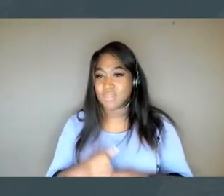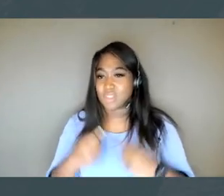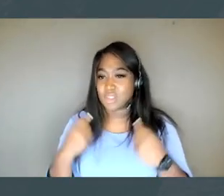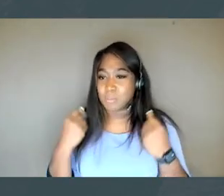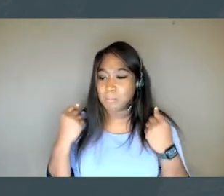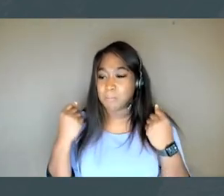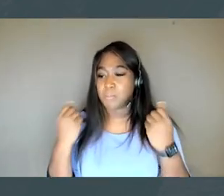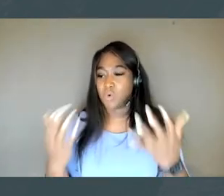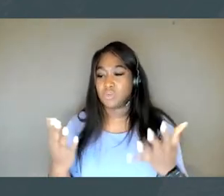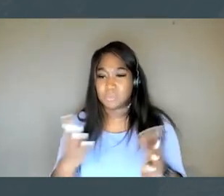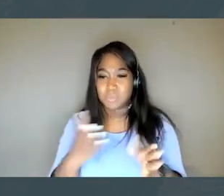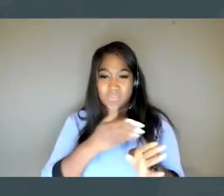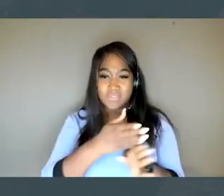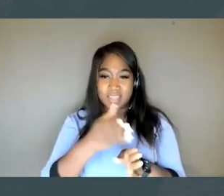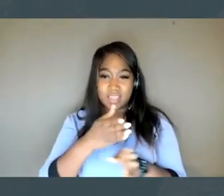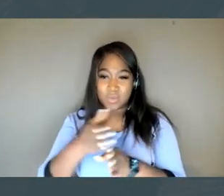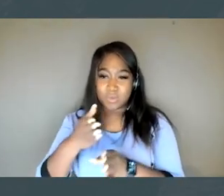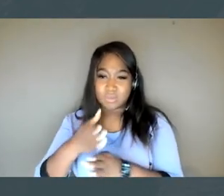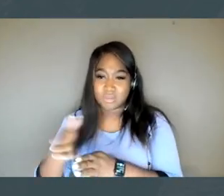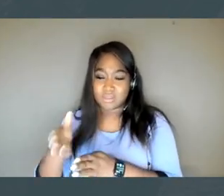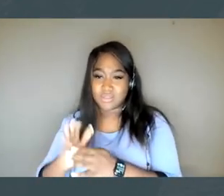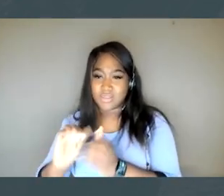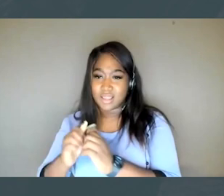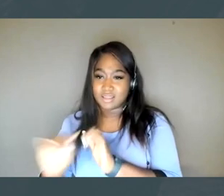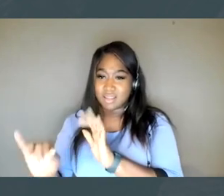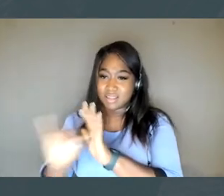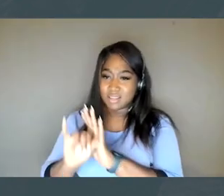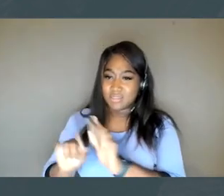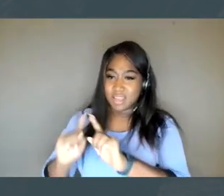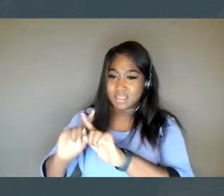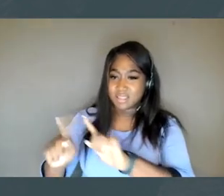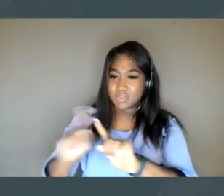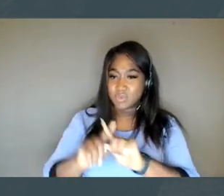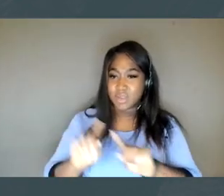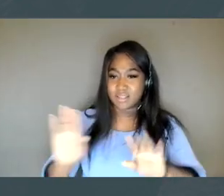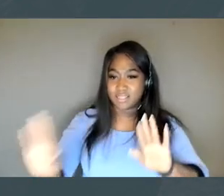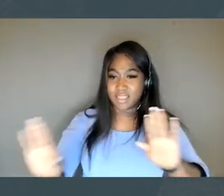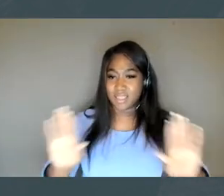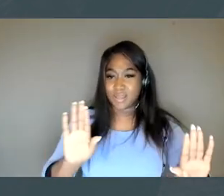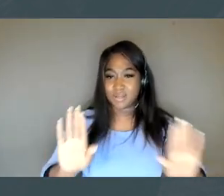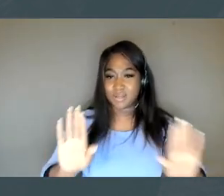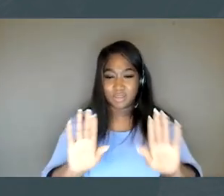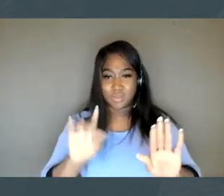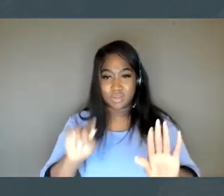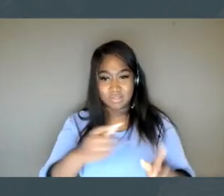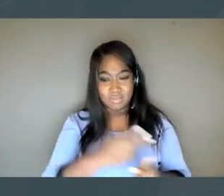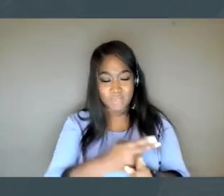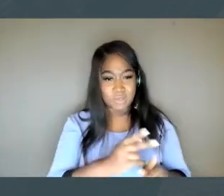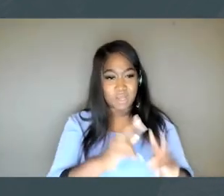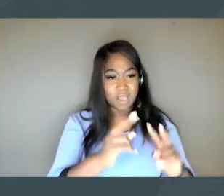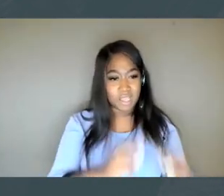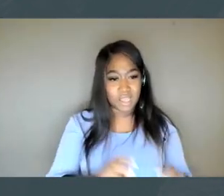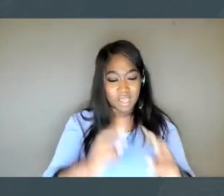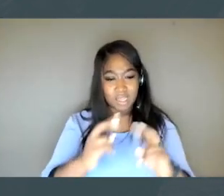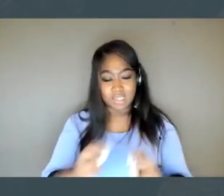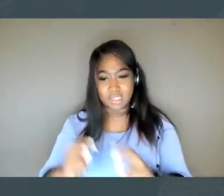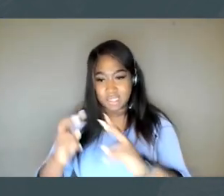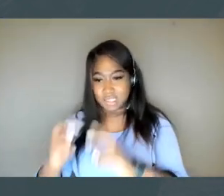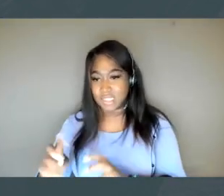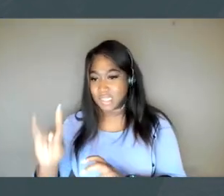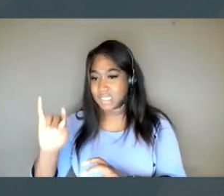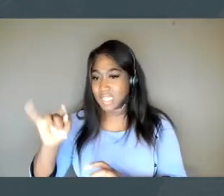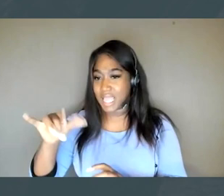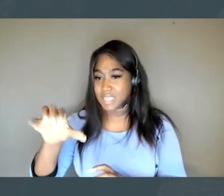multiple fields of differentiation that one has to work through to think diaspora and to continue to think